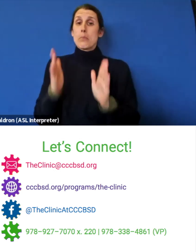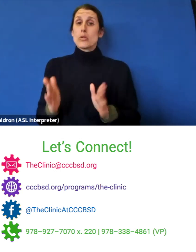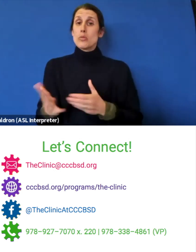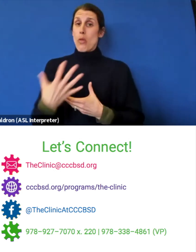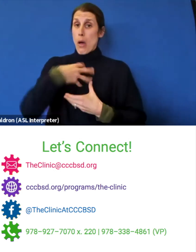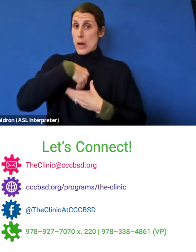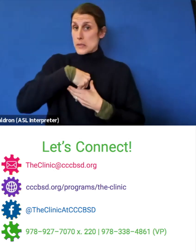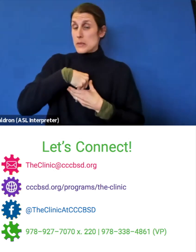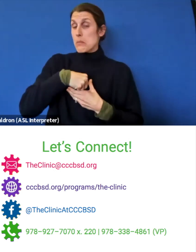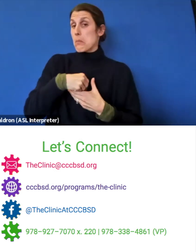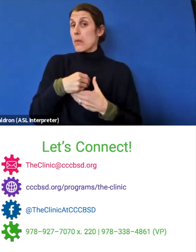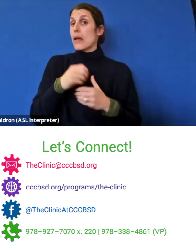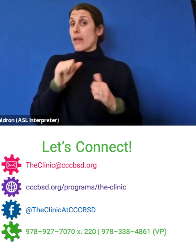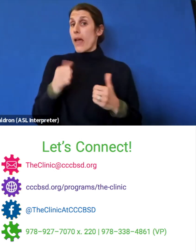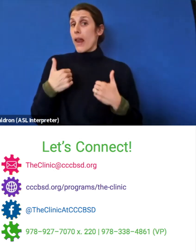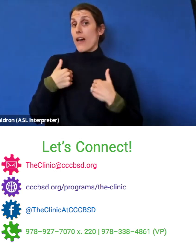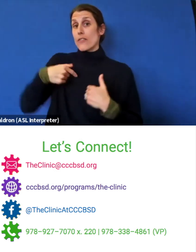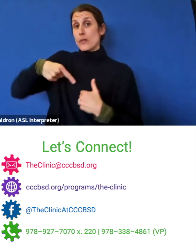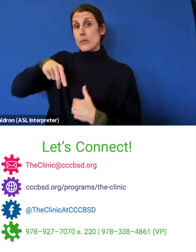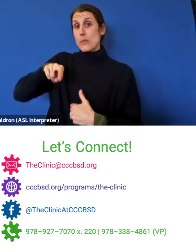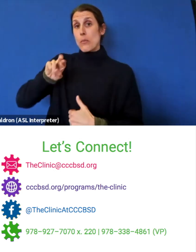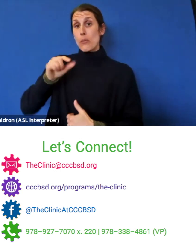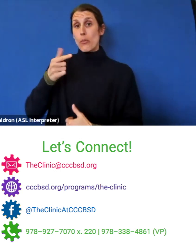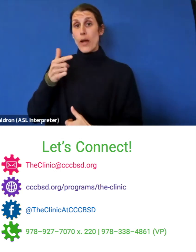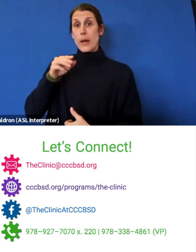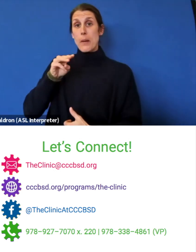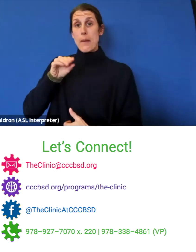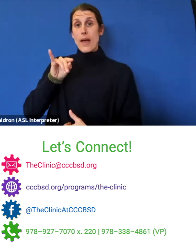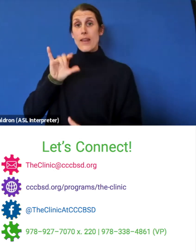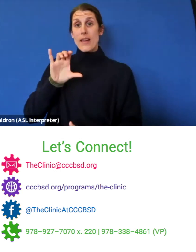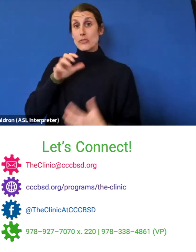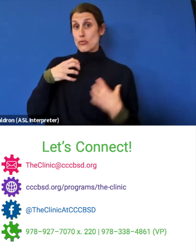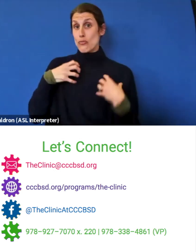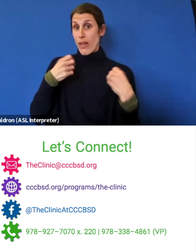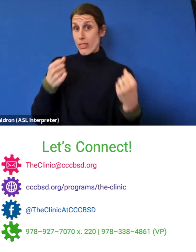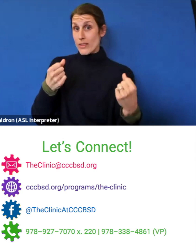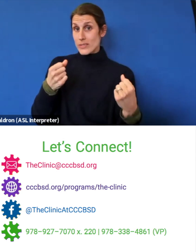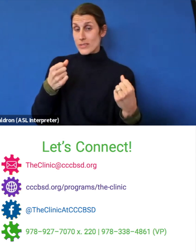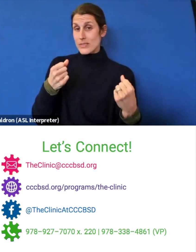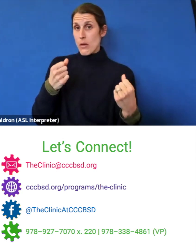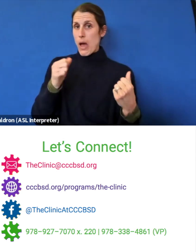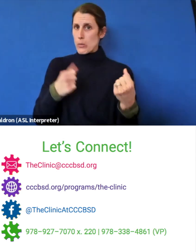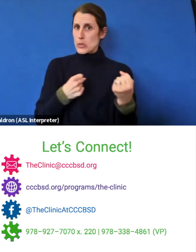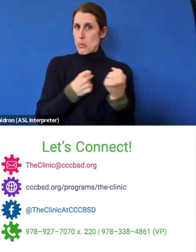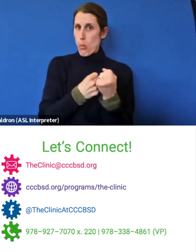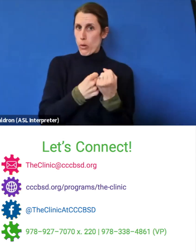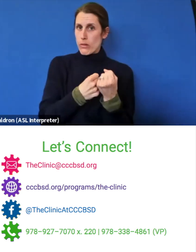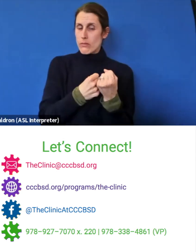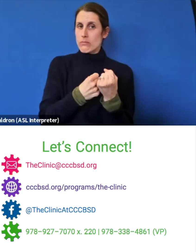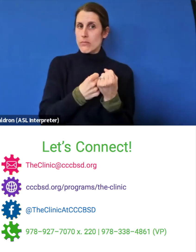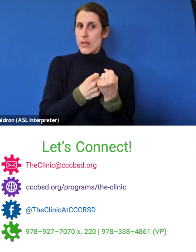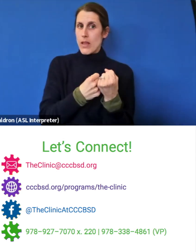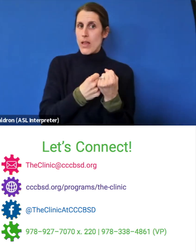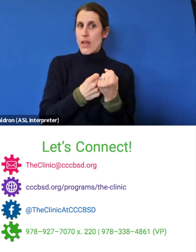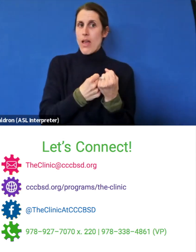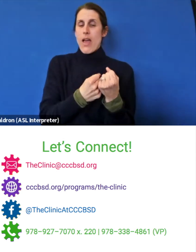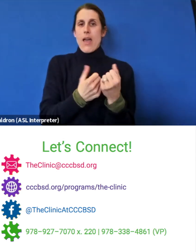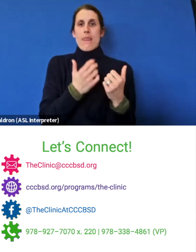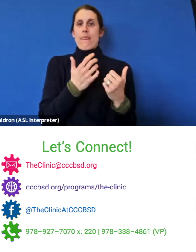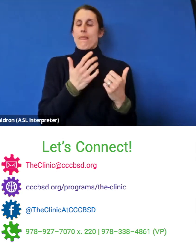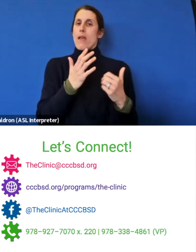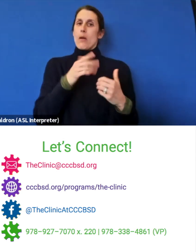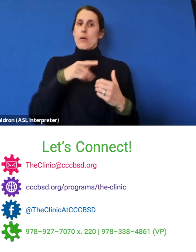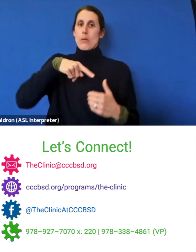whether and how we want to support them in addressing any pragmatic challenges might really be influenced by what's important to